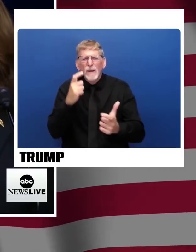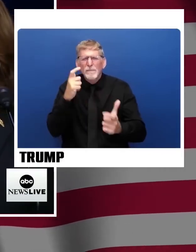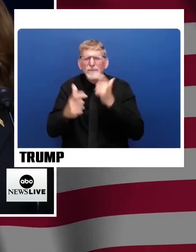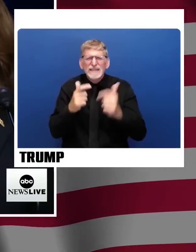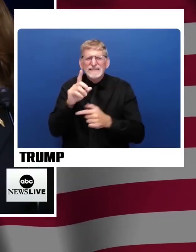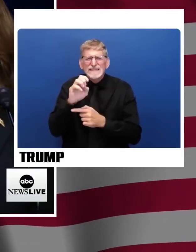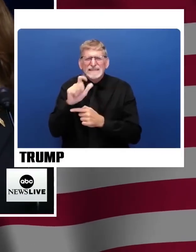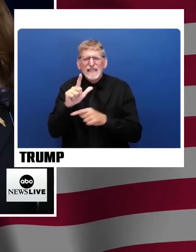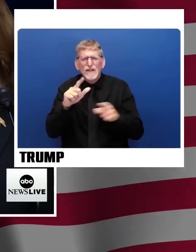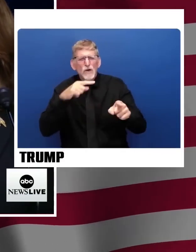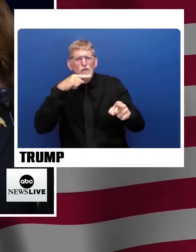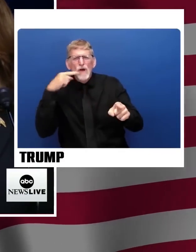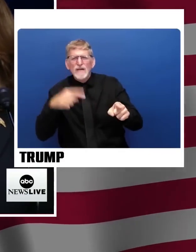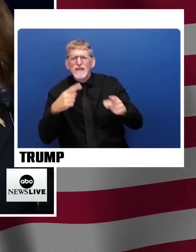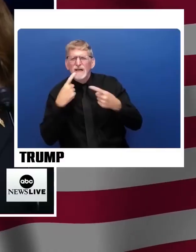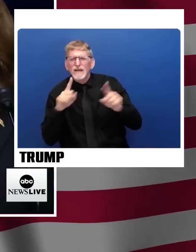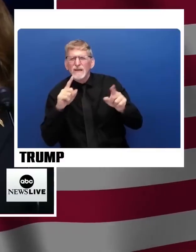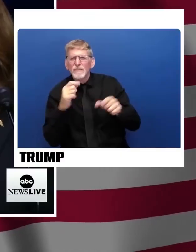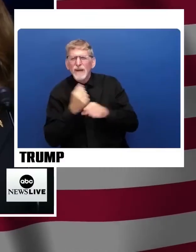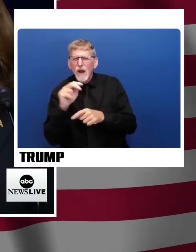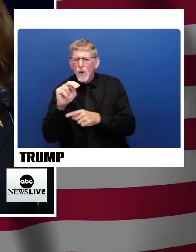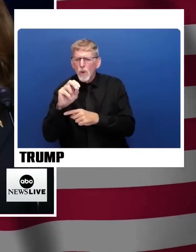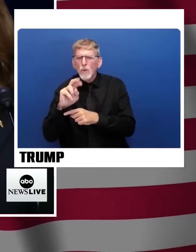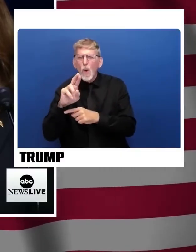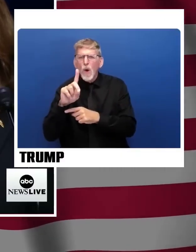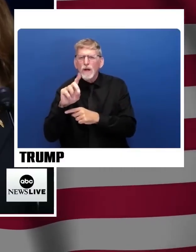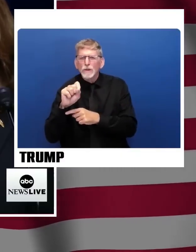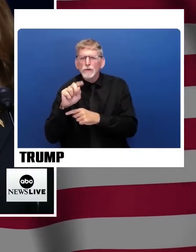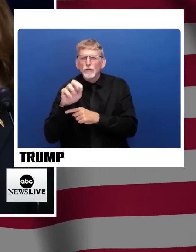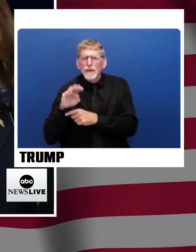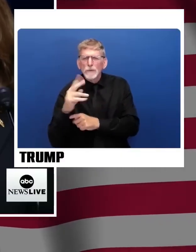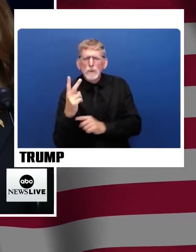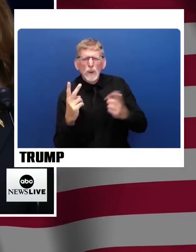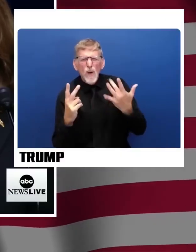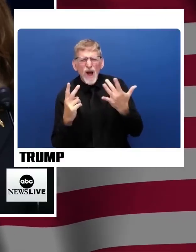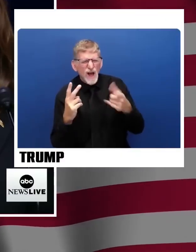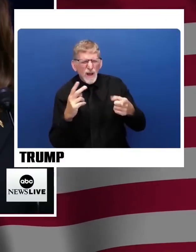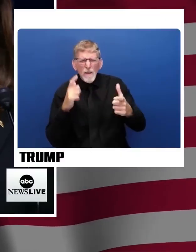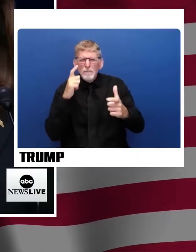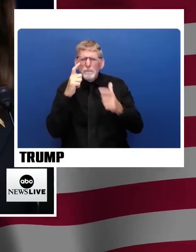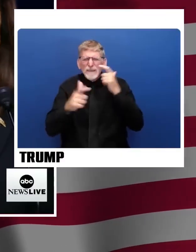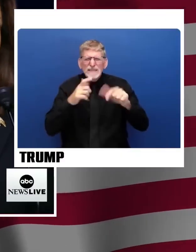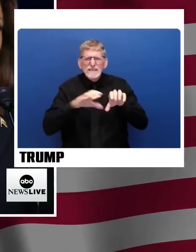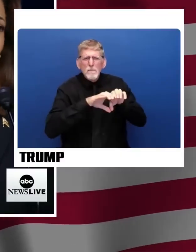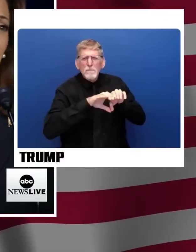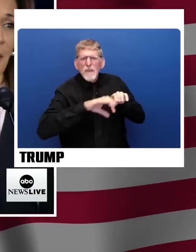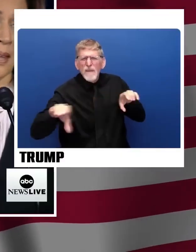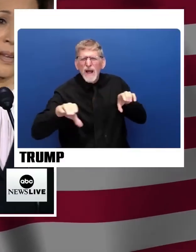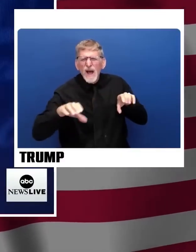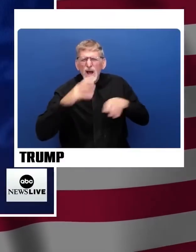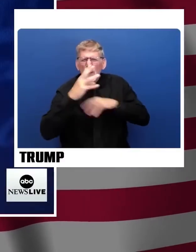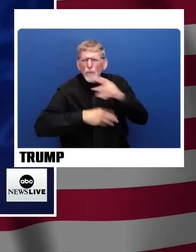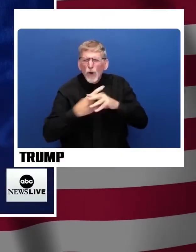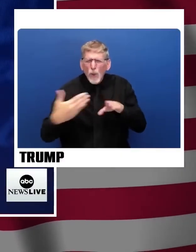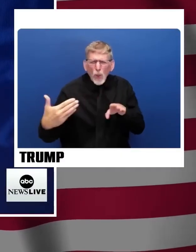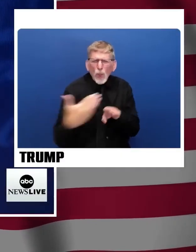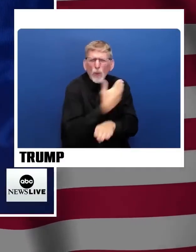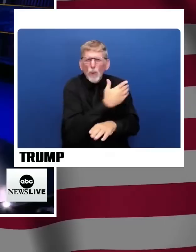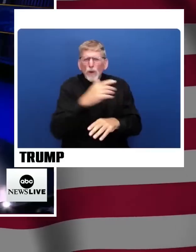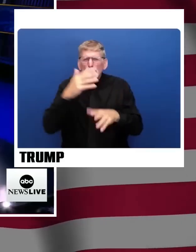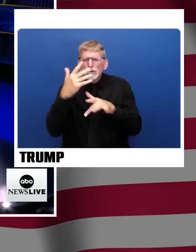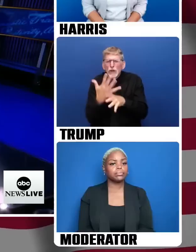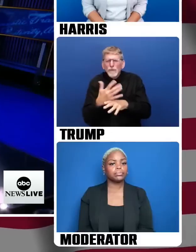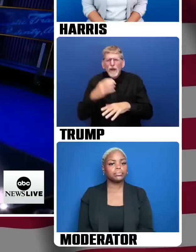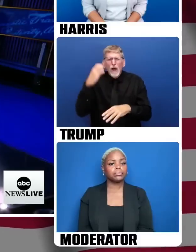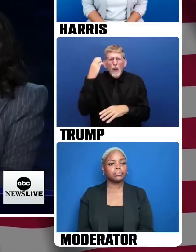all over Europe? Because they're weak and they're ineffective. And Biden, by the way, President gets paid Trump, a lot of money. Thank you. We have a lot of issues to get to.